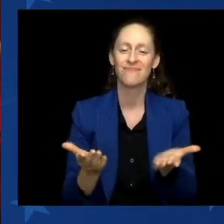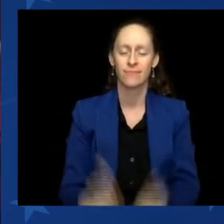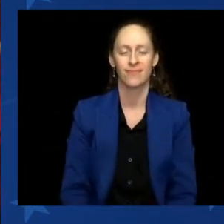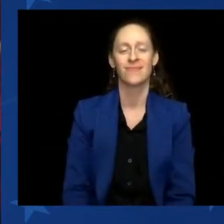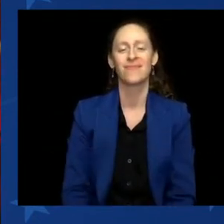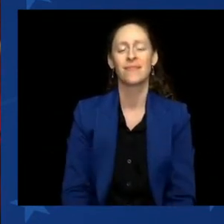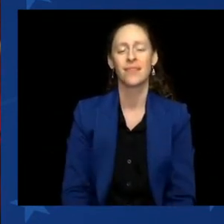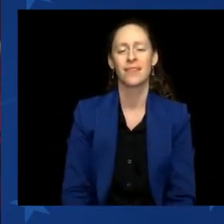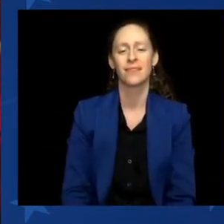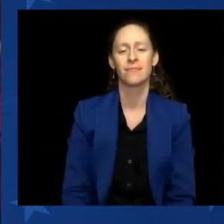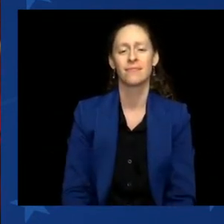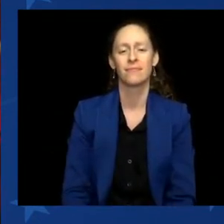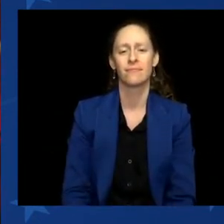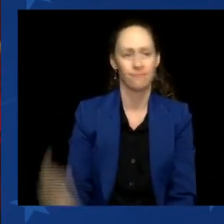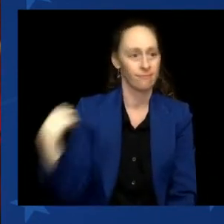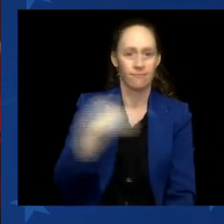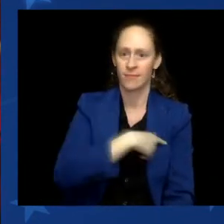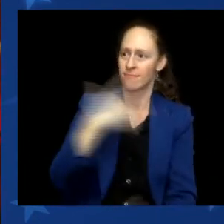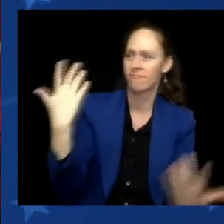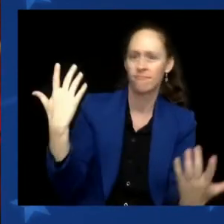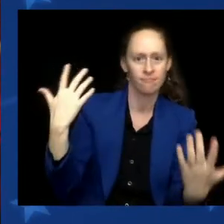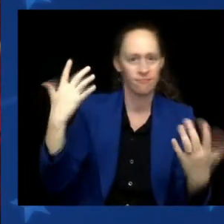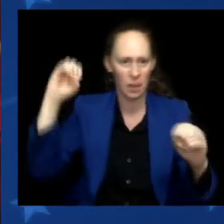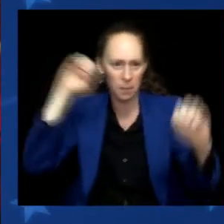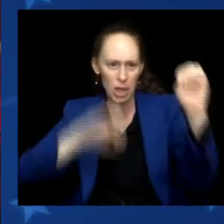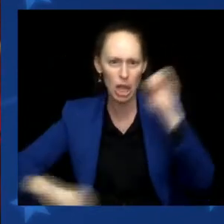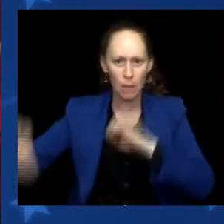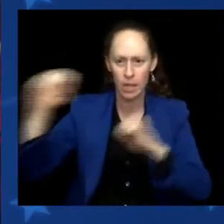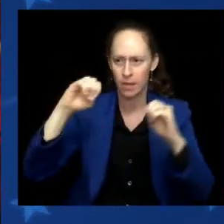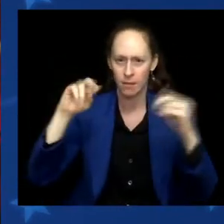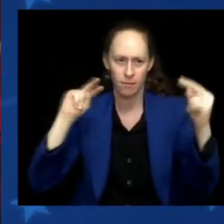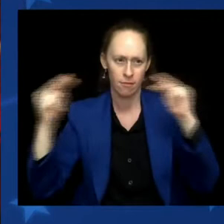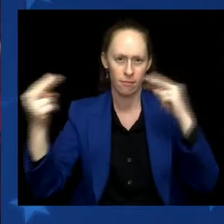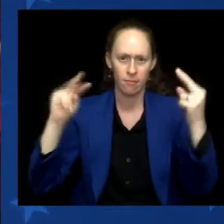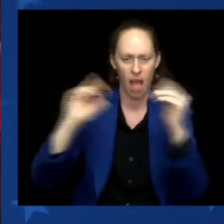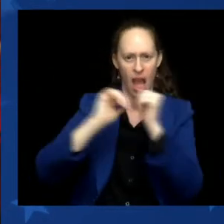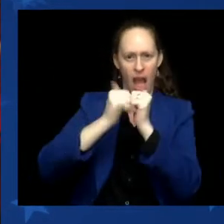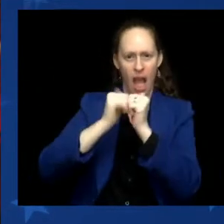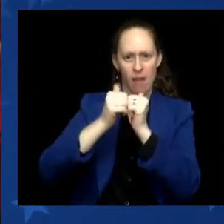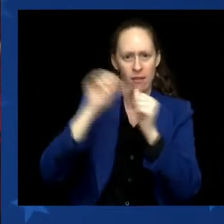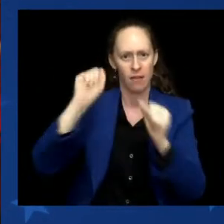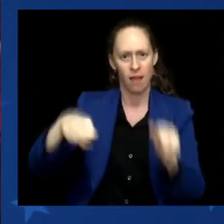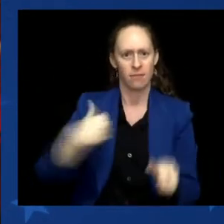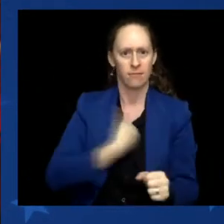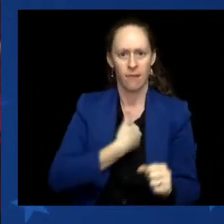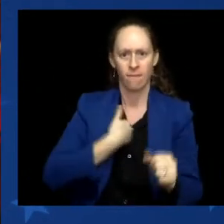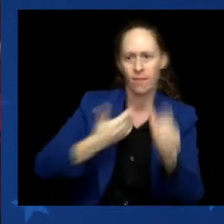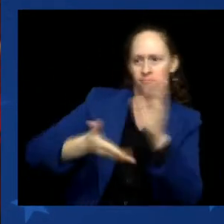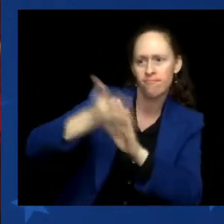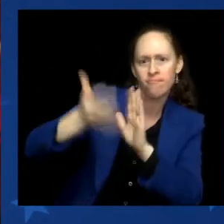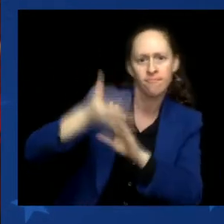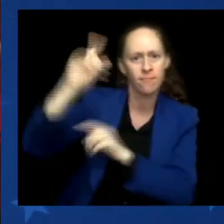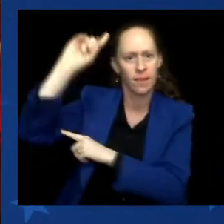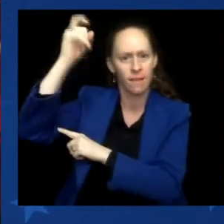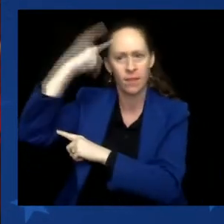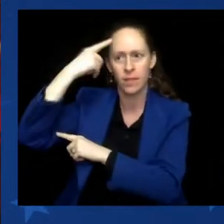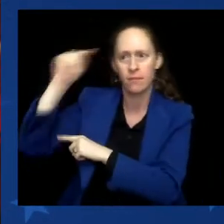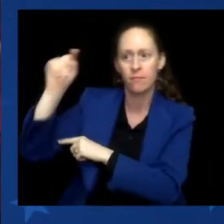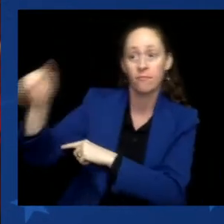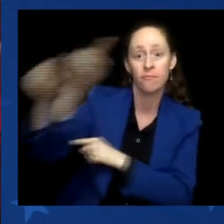known. With three simple words, we the people, we the